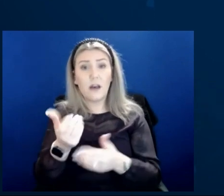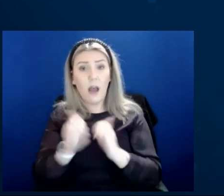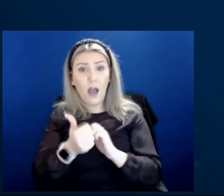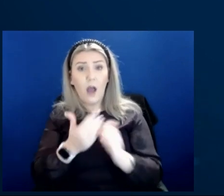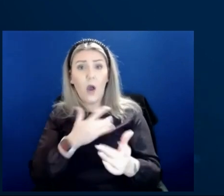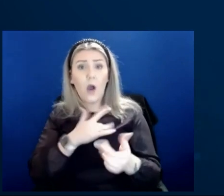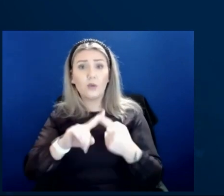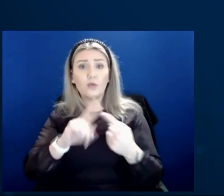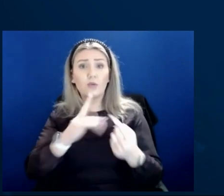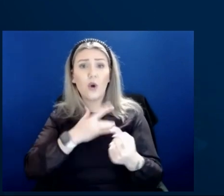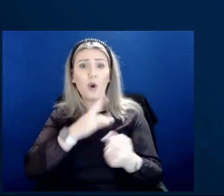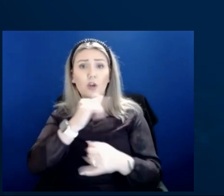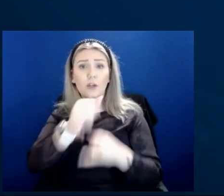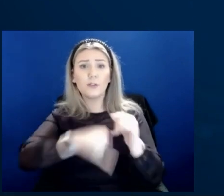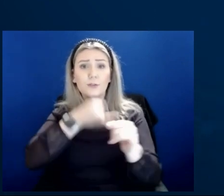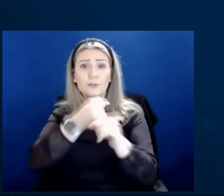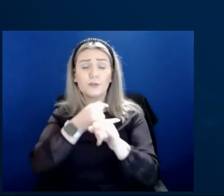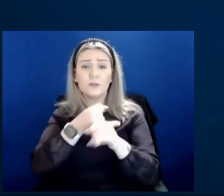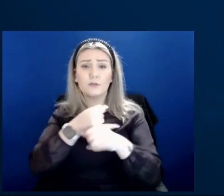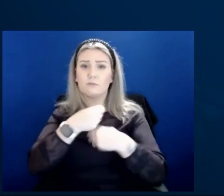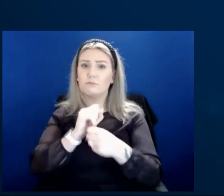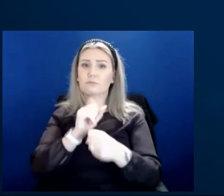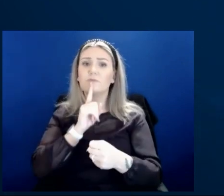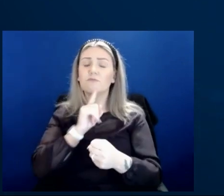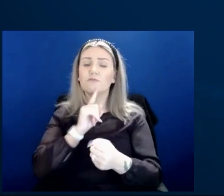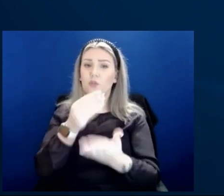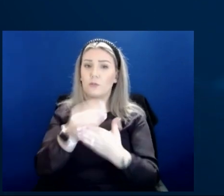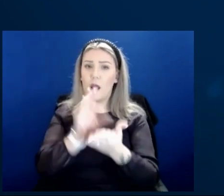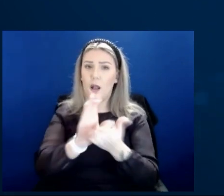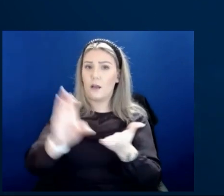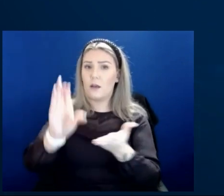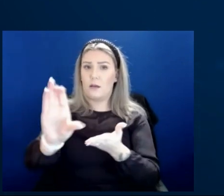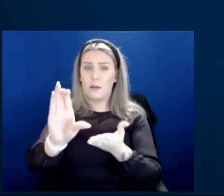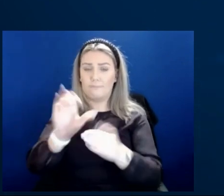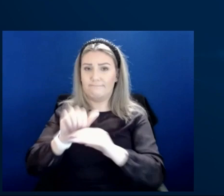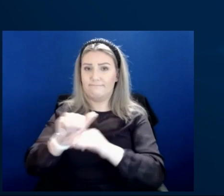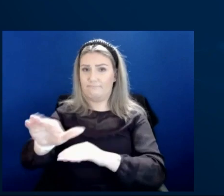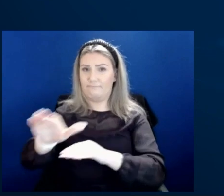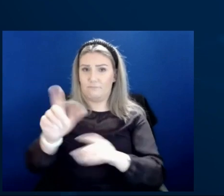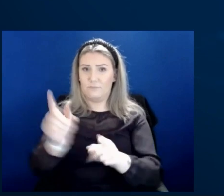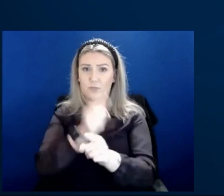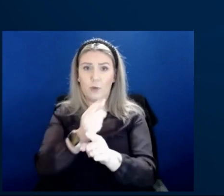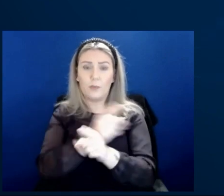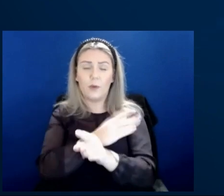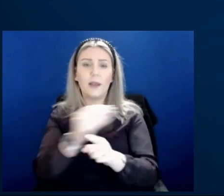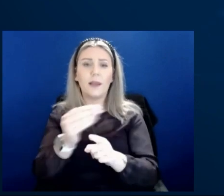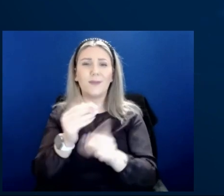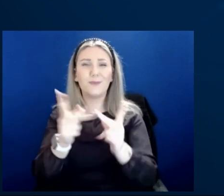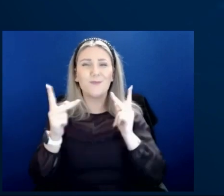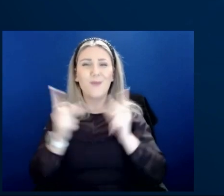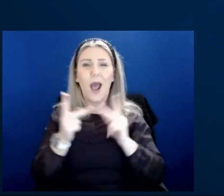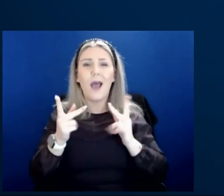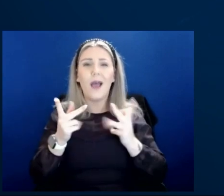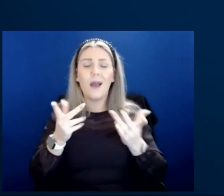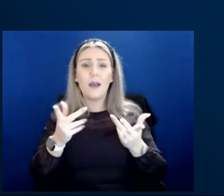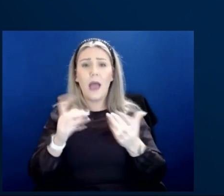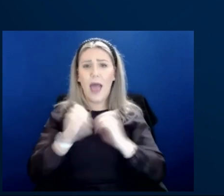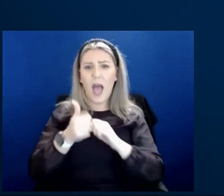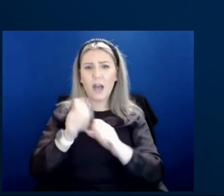that those funds are out properly and getting to the right people in the right places. How has COVID